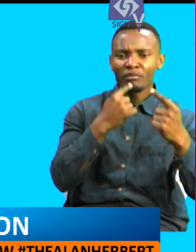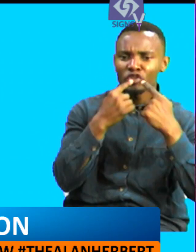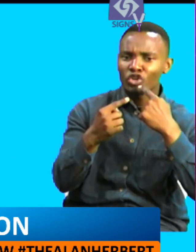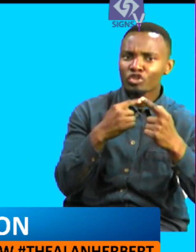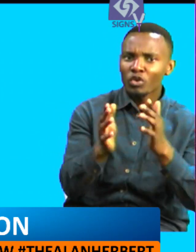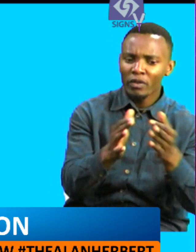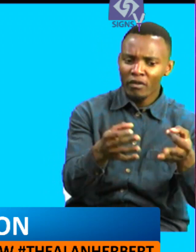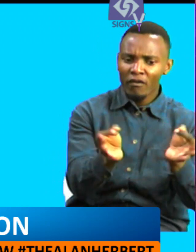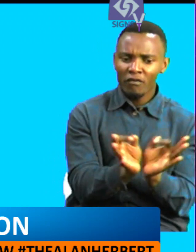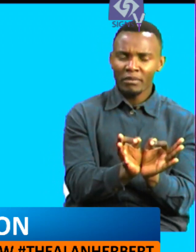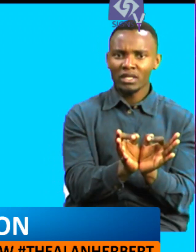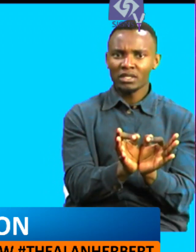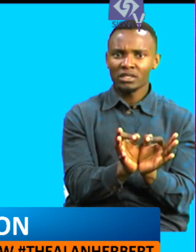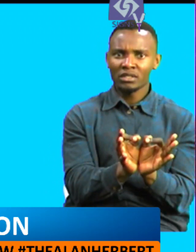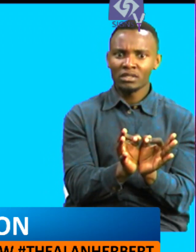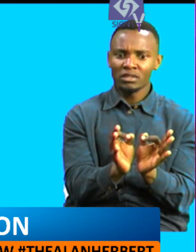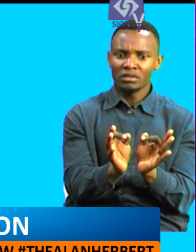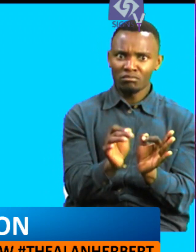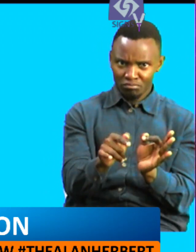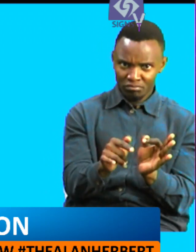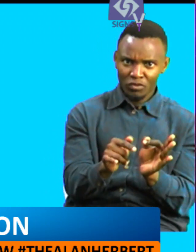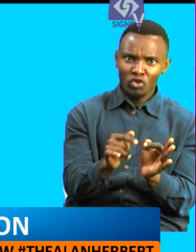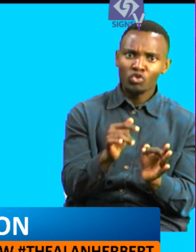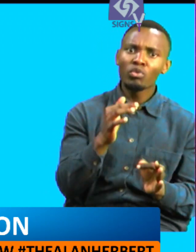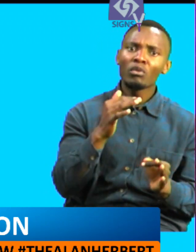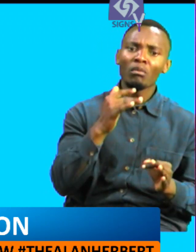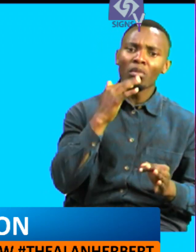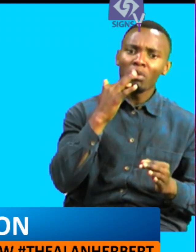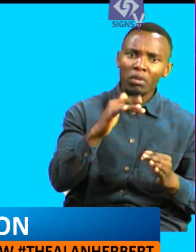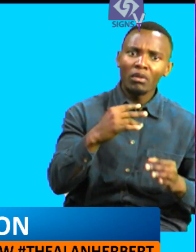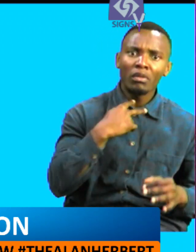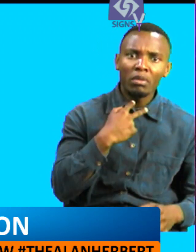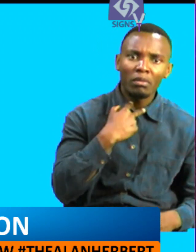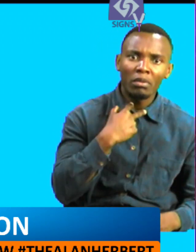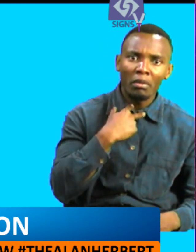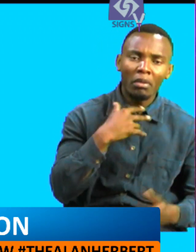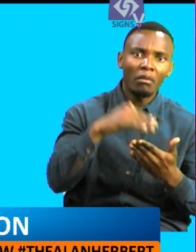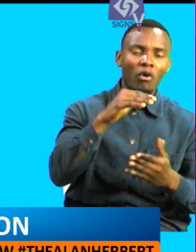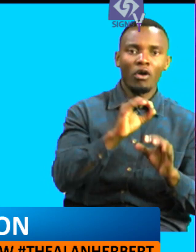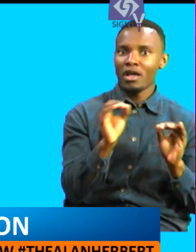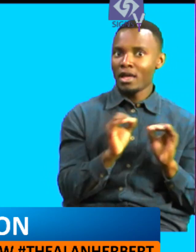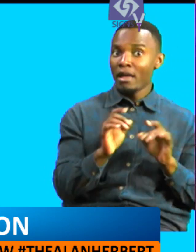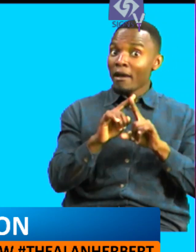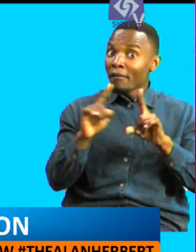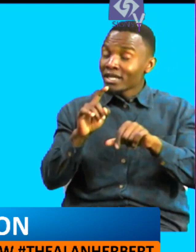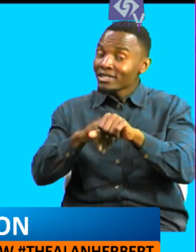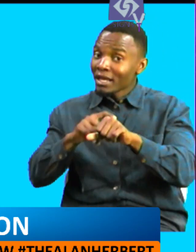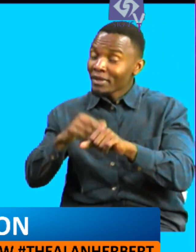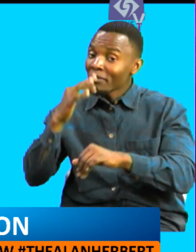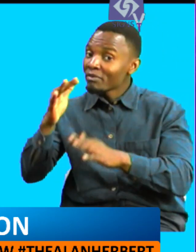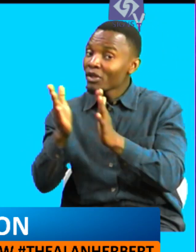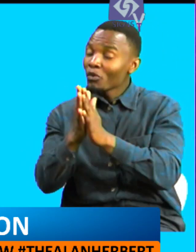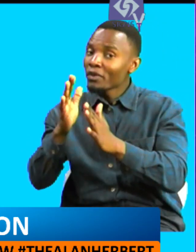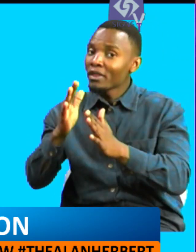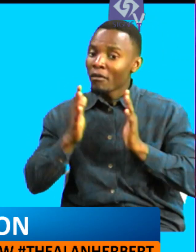to your nini, you are likely not to stammer more. But when you talk to someone who is